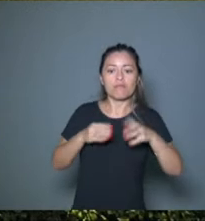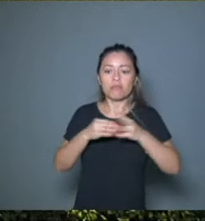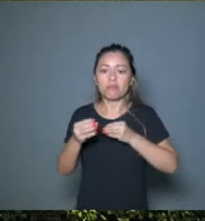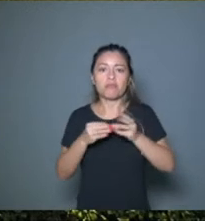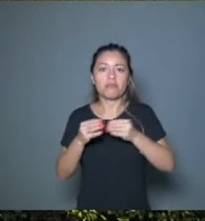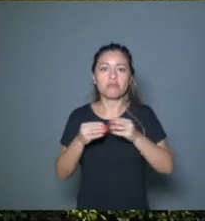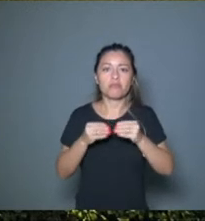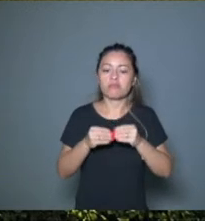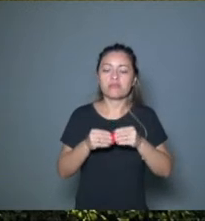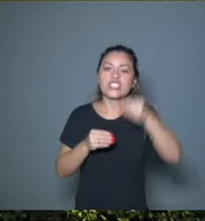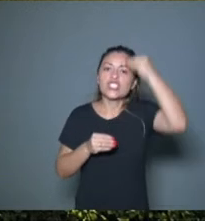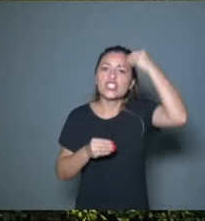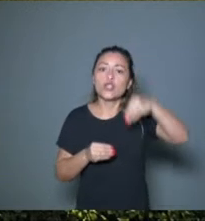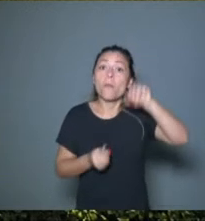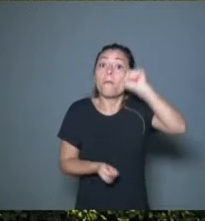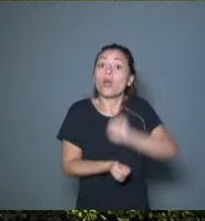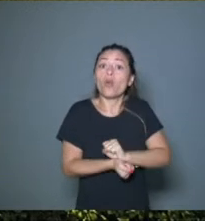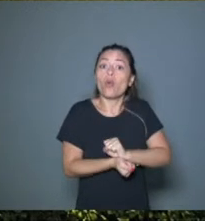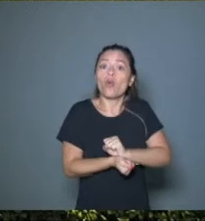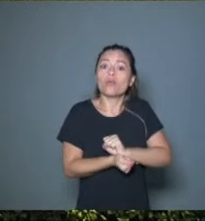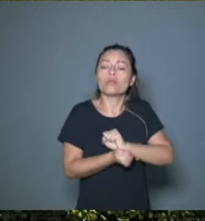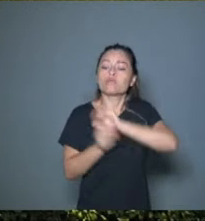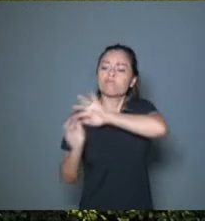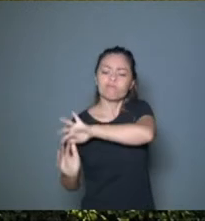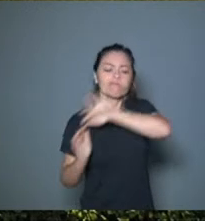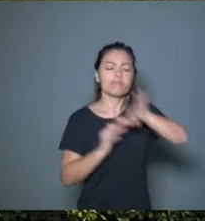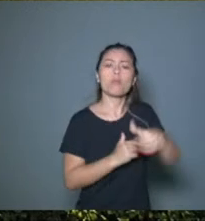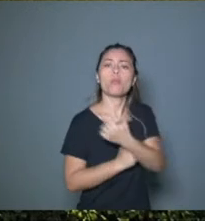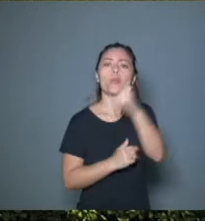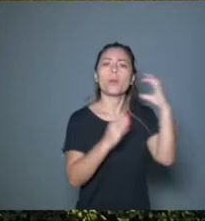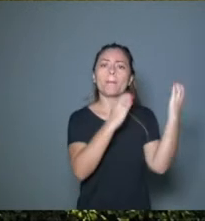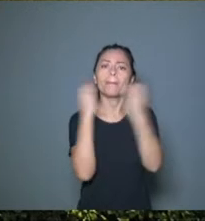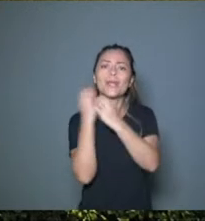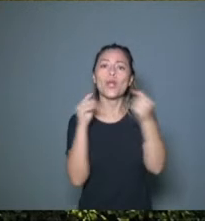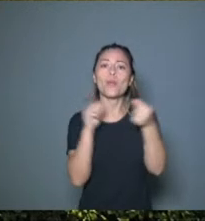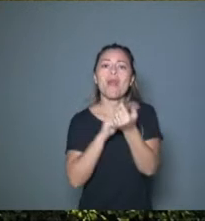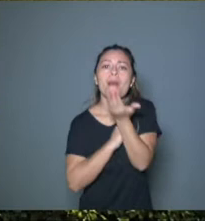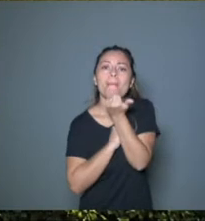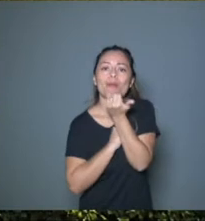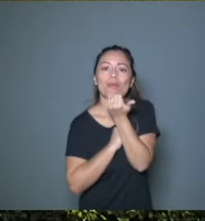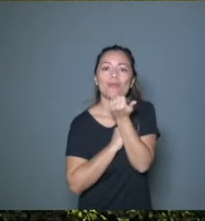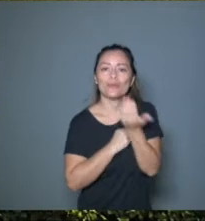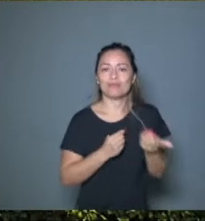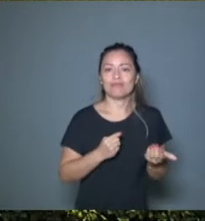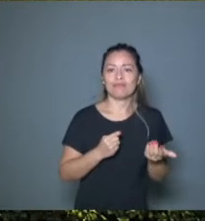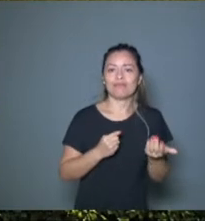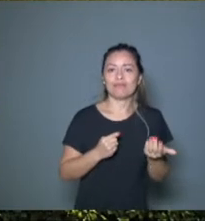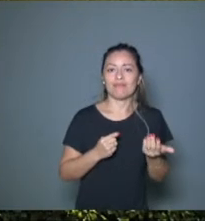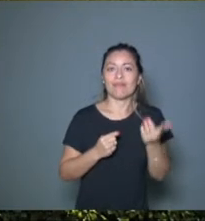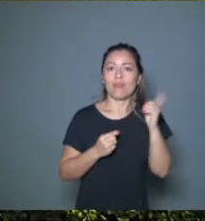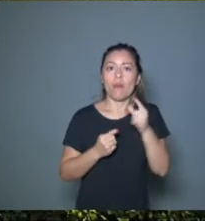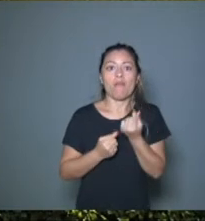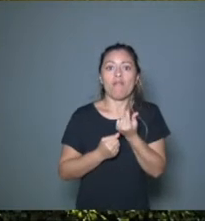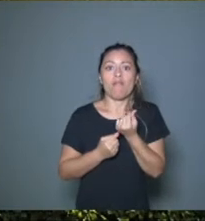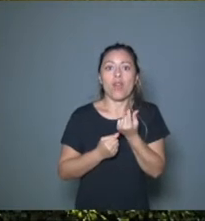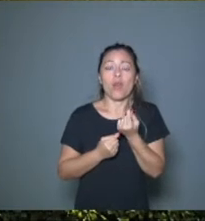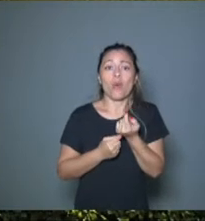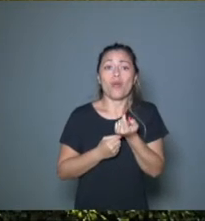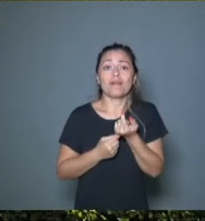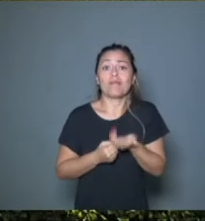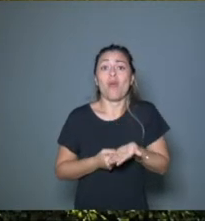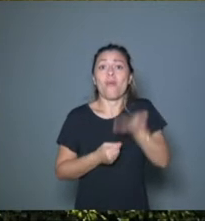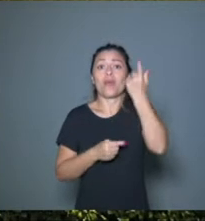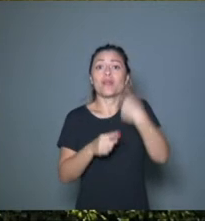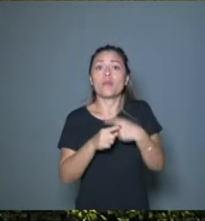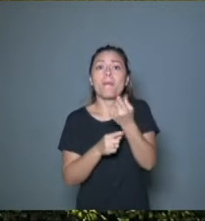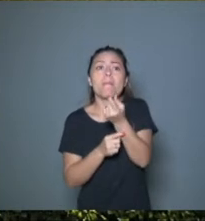cotton subsidies, growers are planting rice, soybean, and